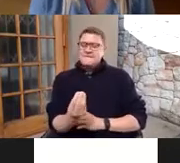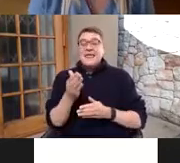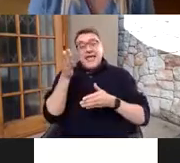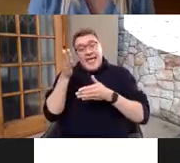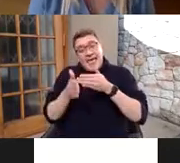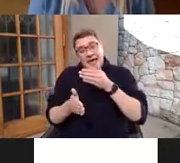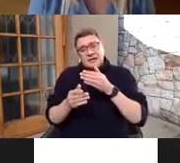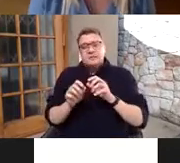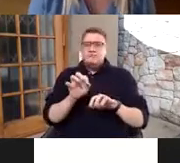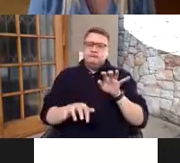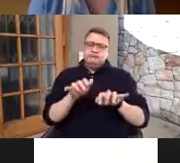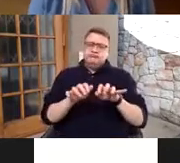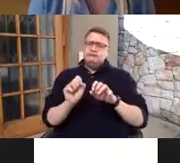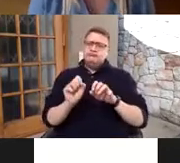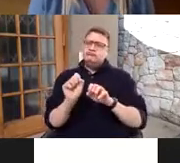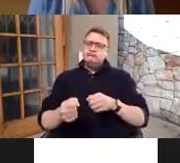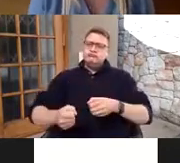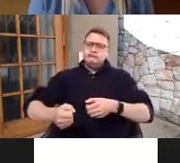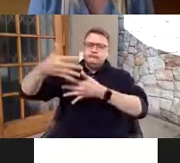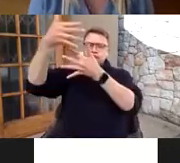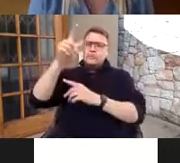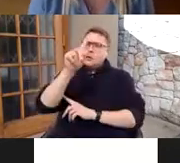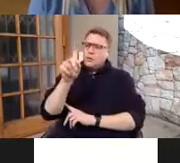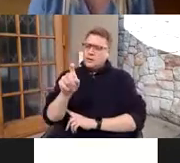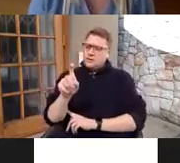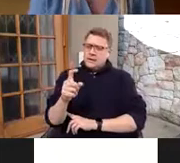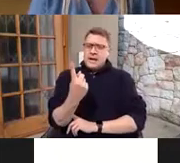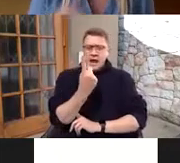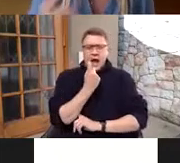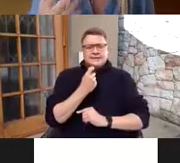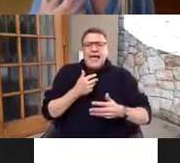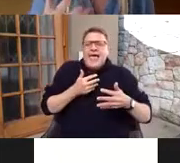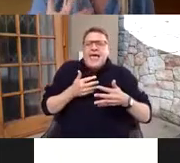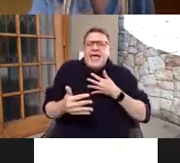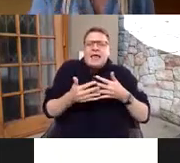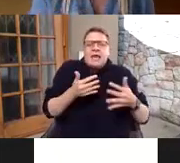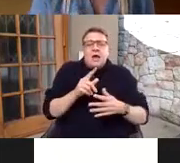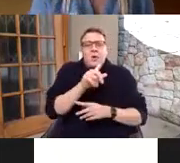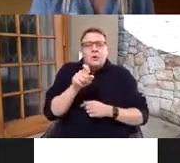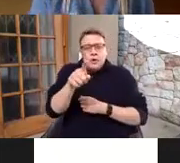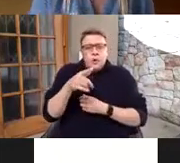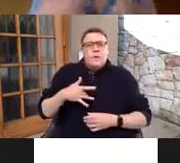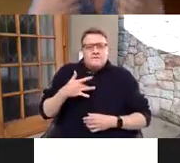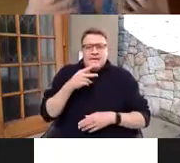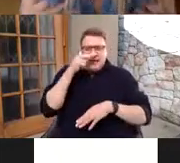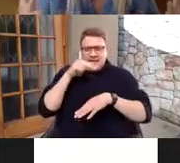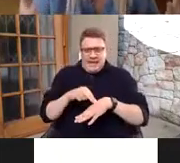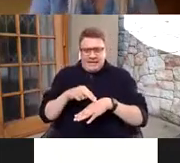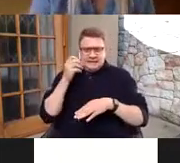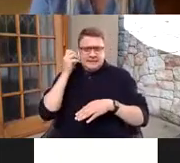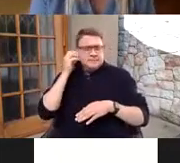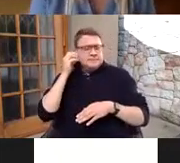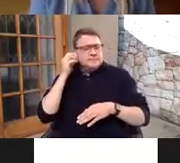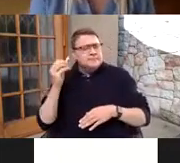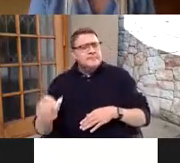to ask our panelists and myself any questions that you really need that you would love to